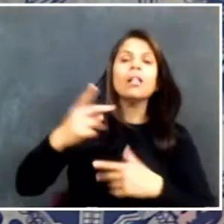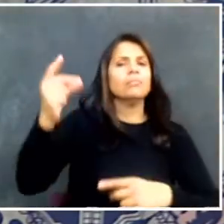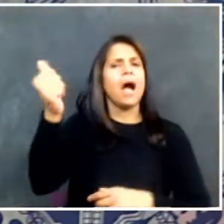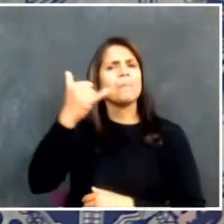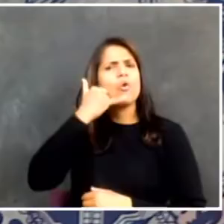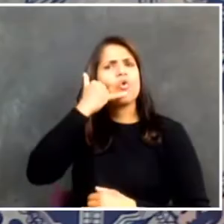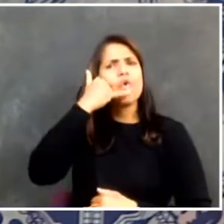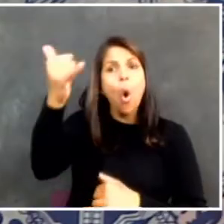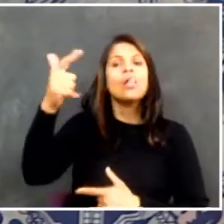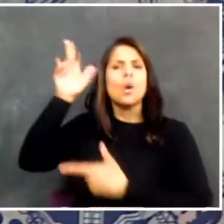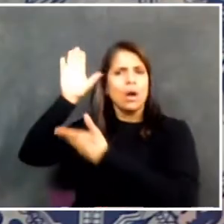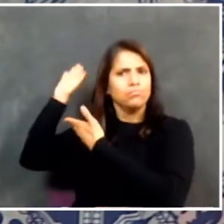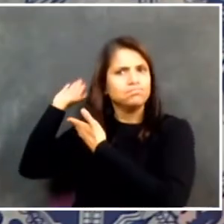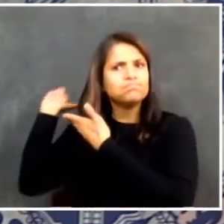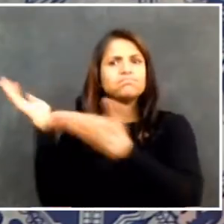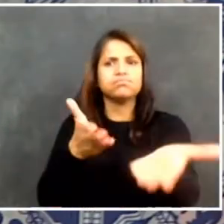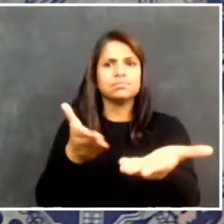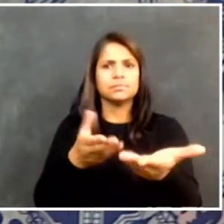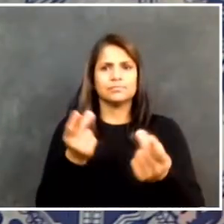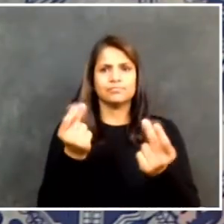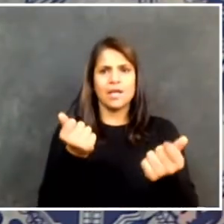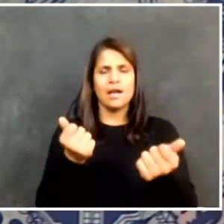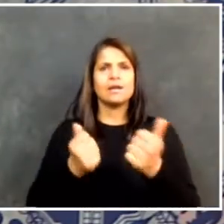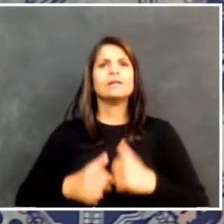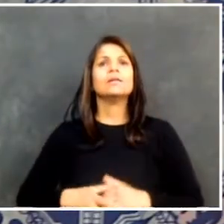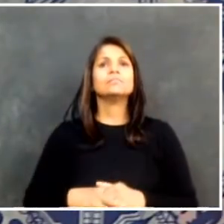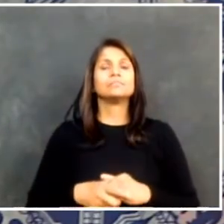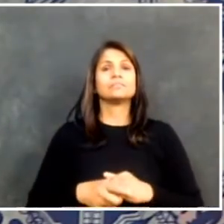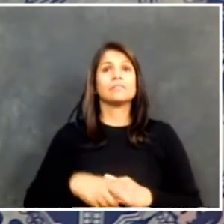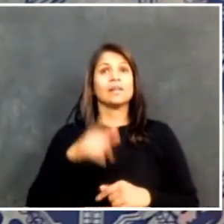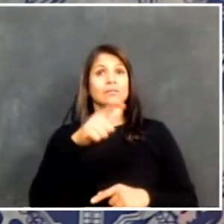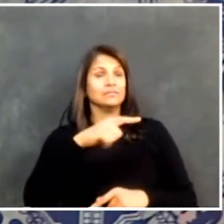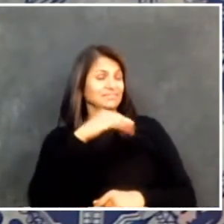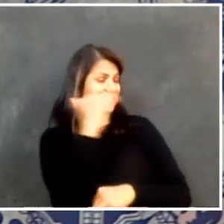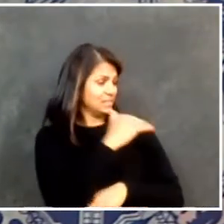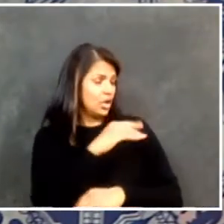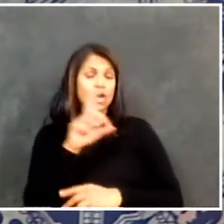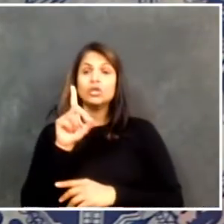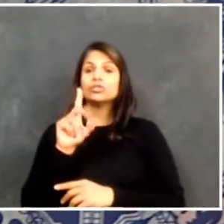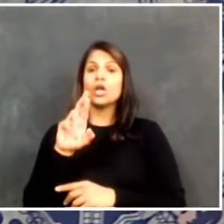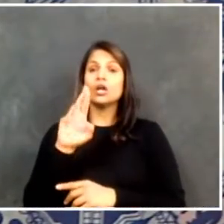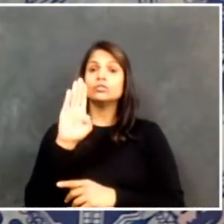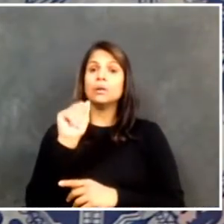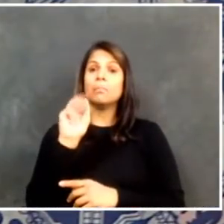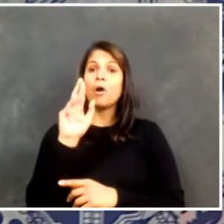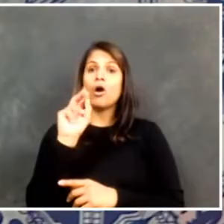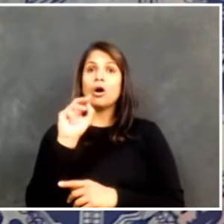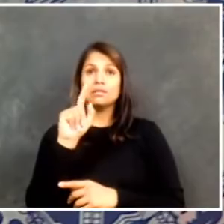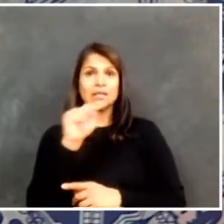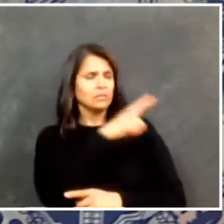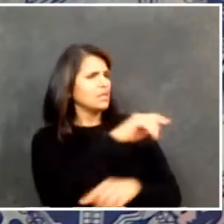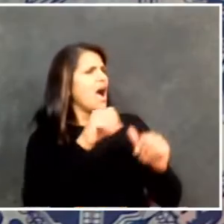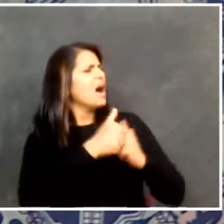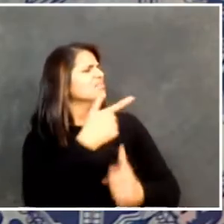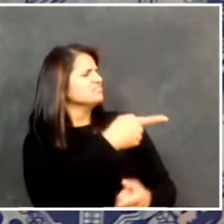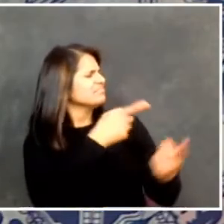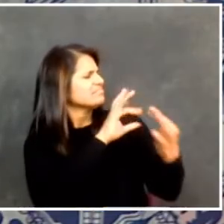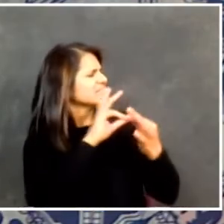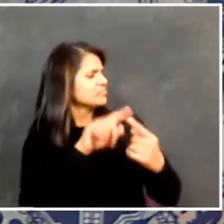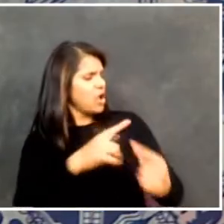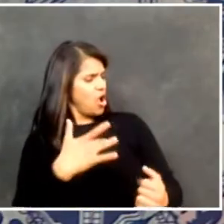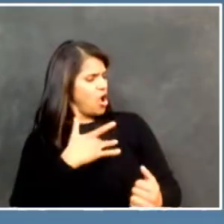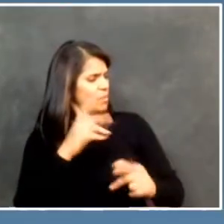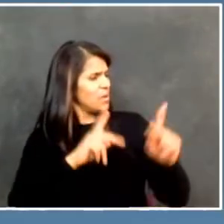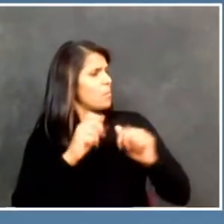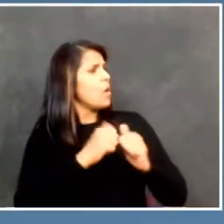may have been in some form or fashion related to the coronavirus, that would be helpful to put this in perspective.